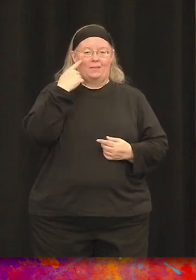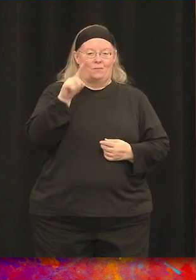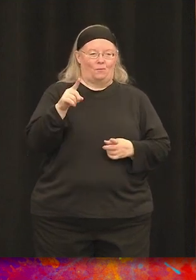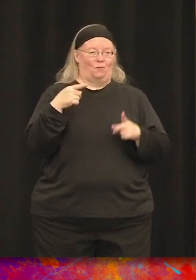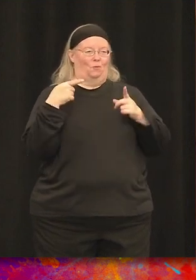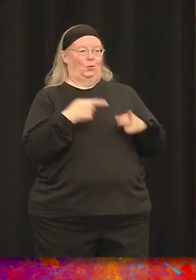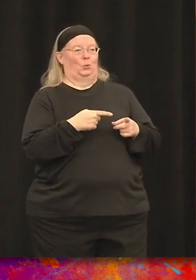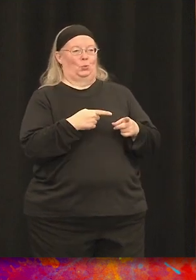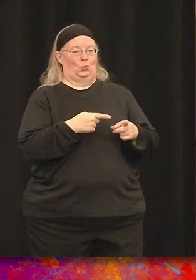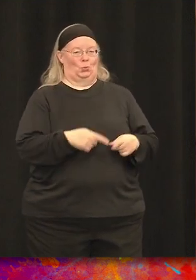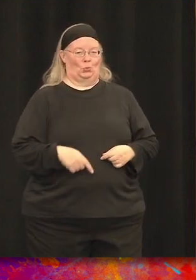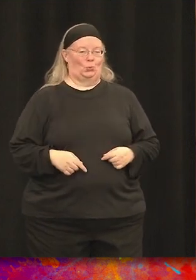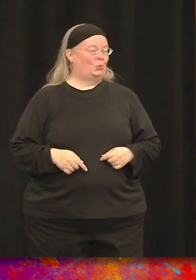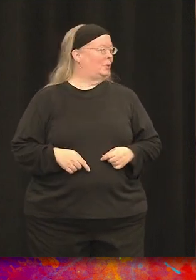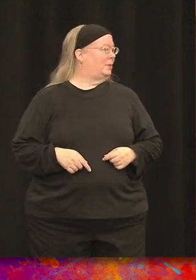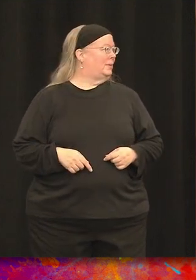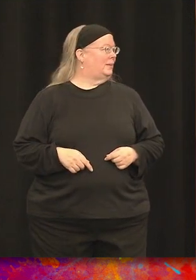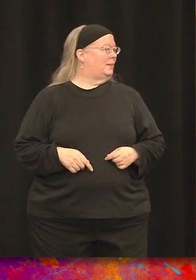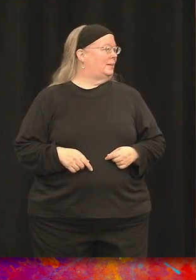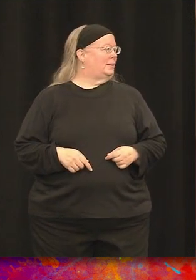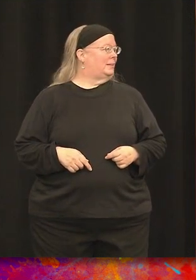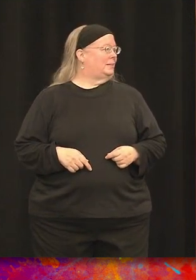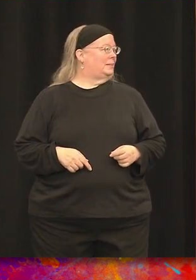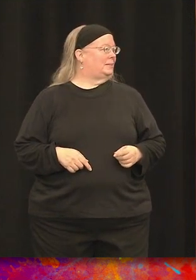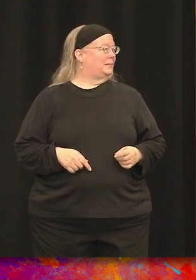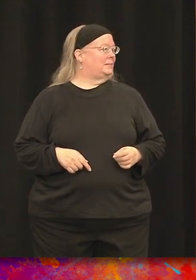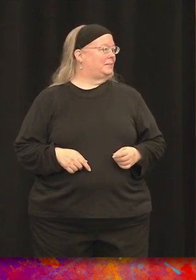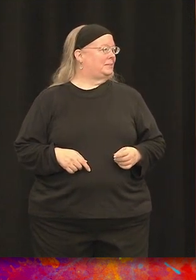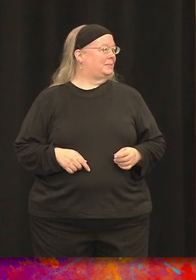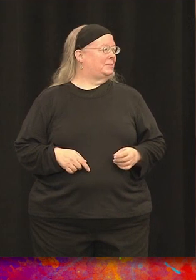up closer to the microphone. Yeah.